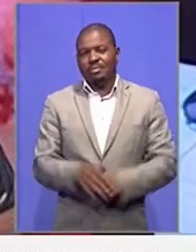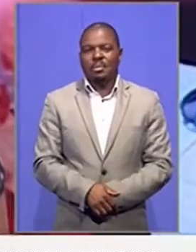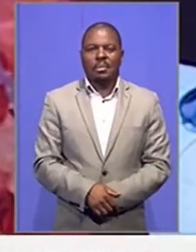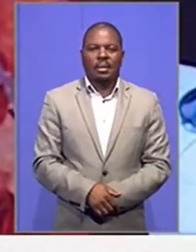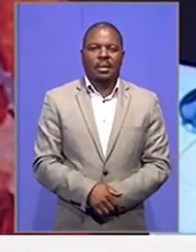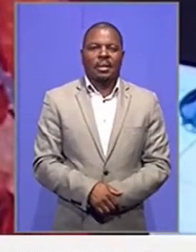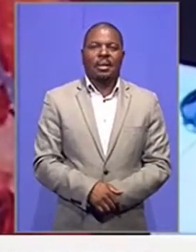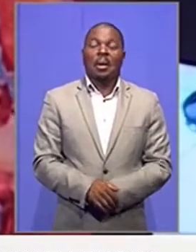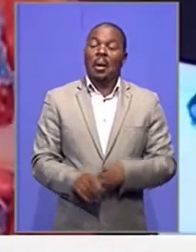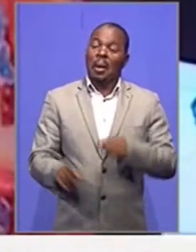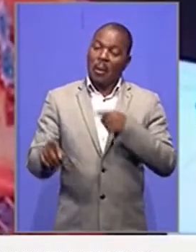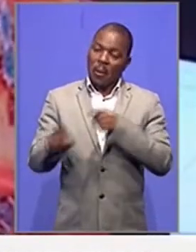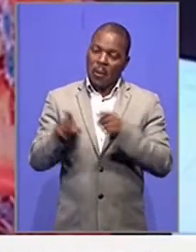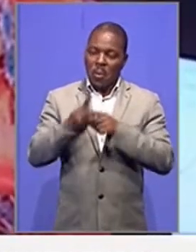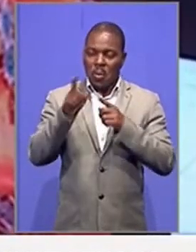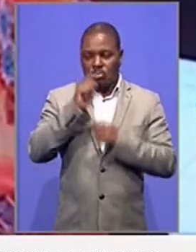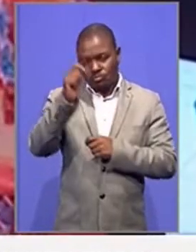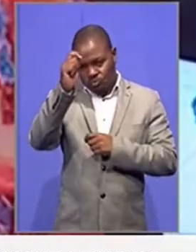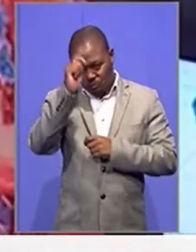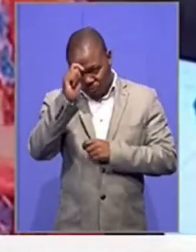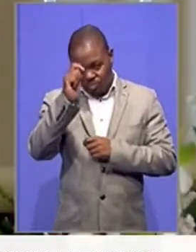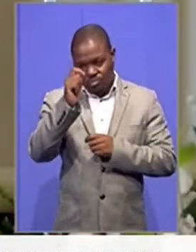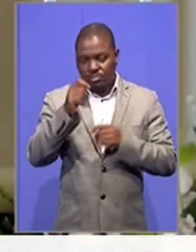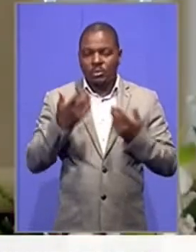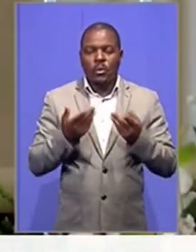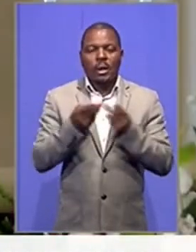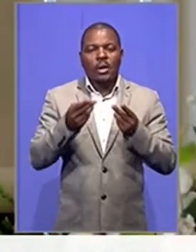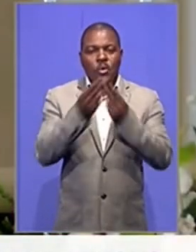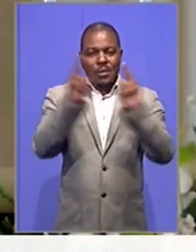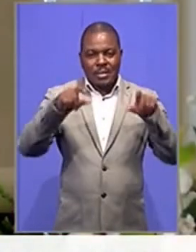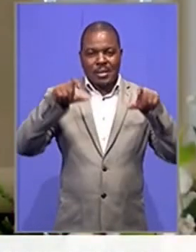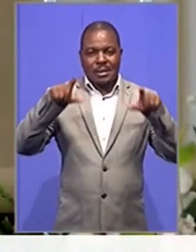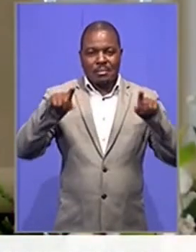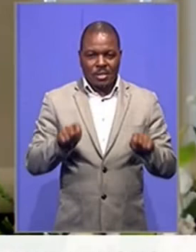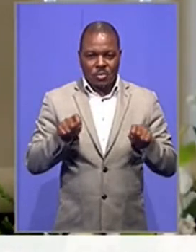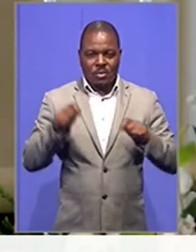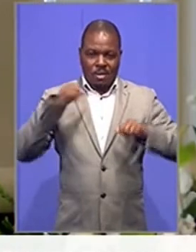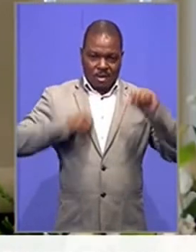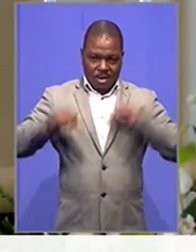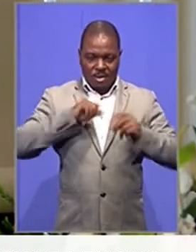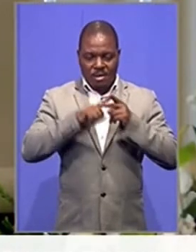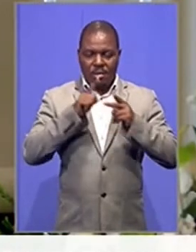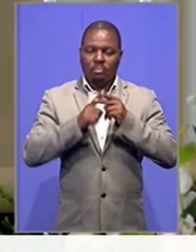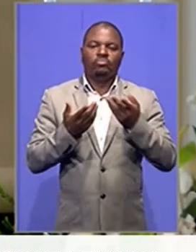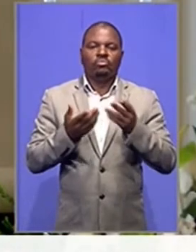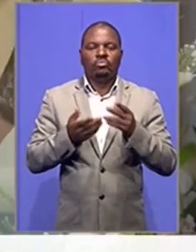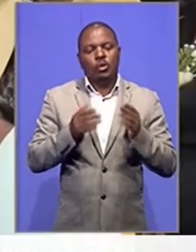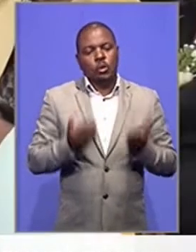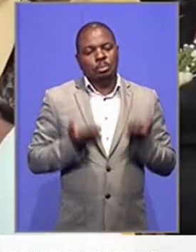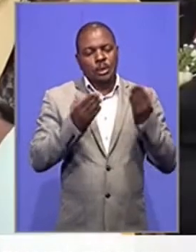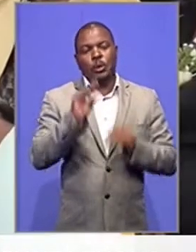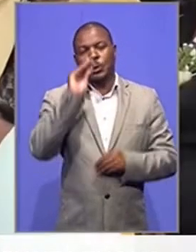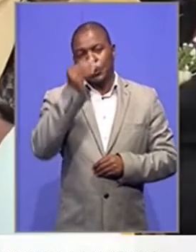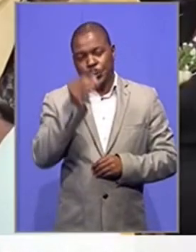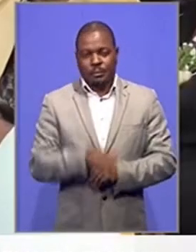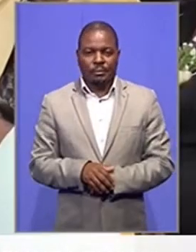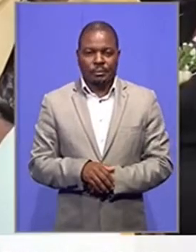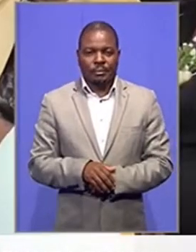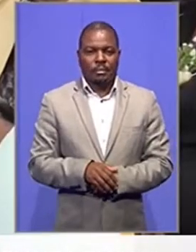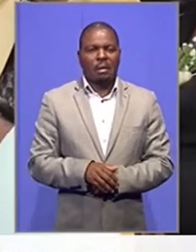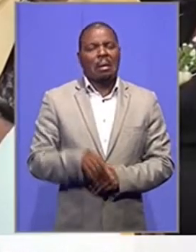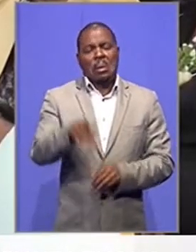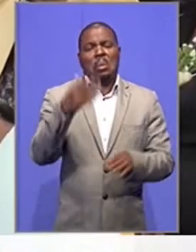o alogile ka grata ya bodiragatsi kwa University of Cape Town le go tswelela a dira jaaka mmegadikgang. Le fa a ne a